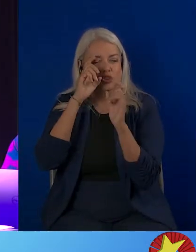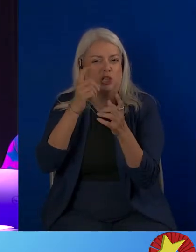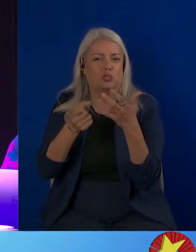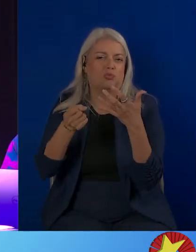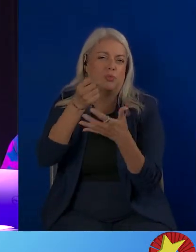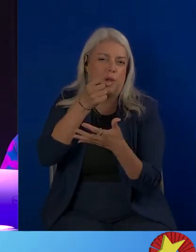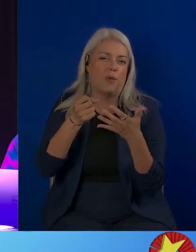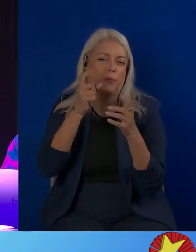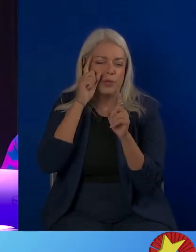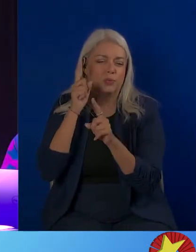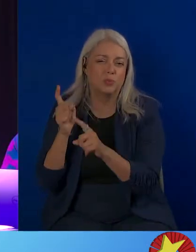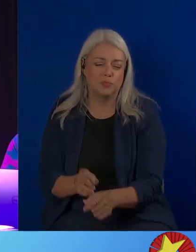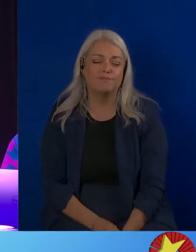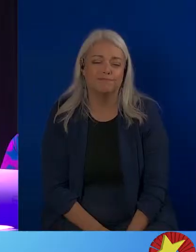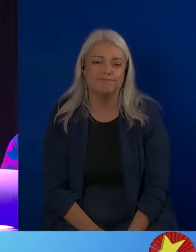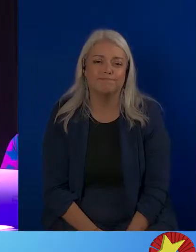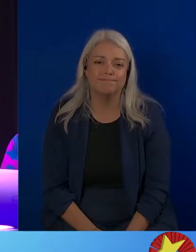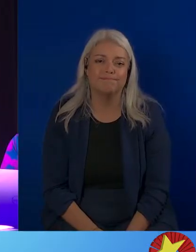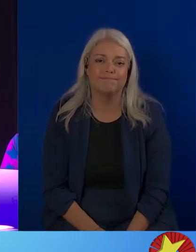goals.